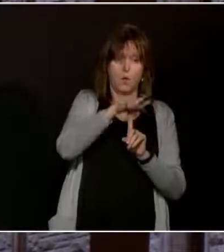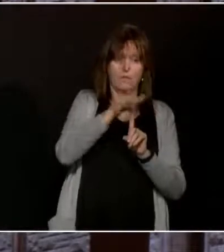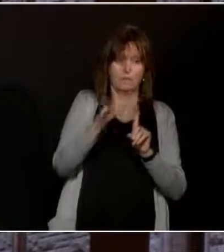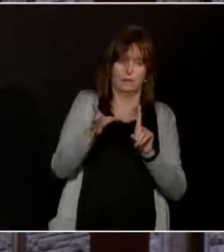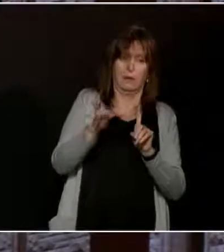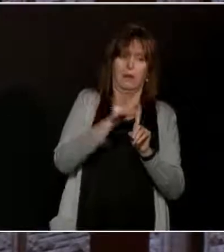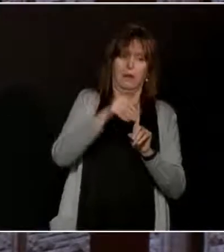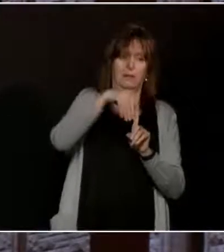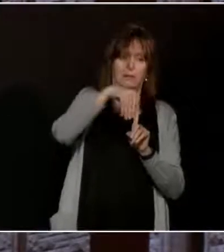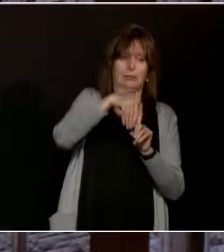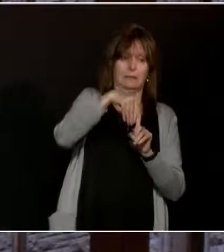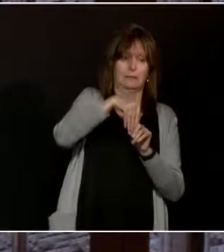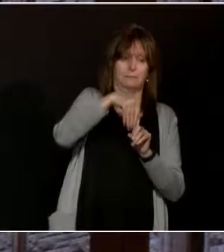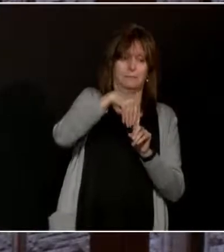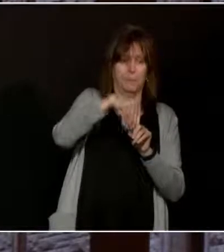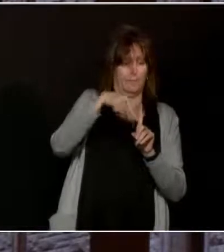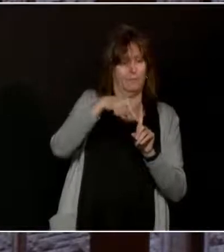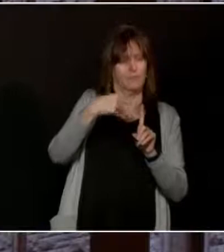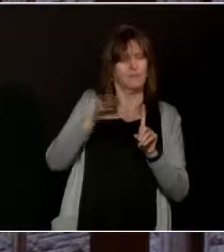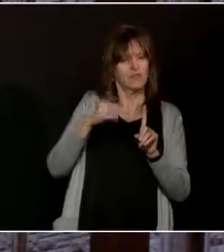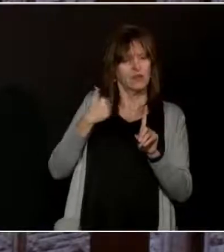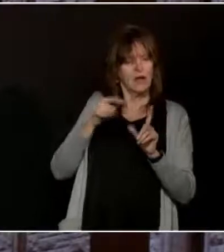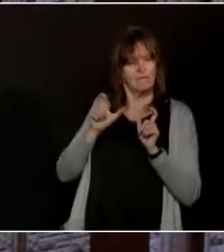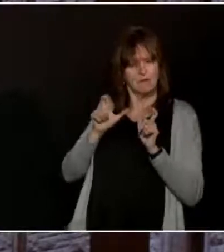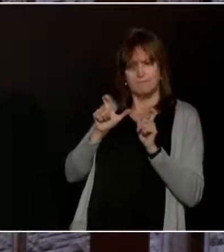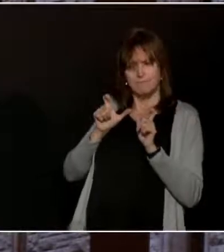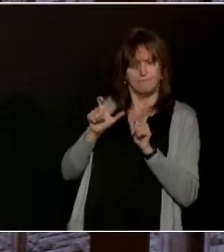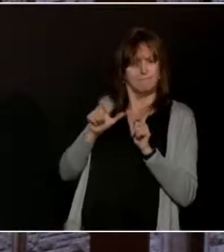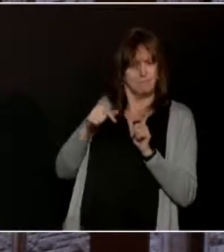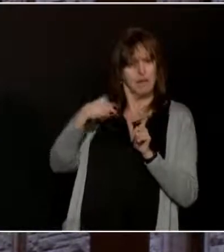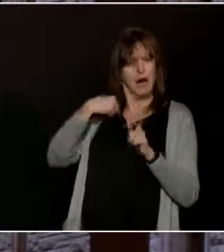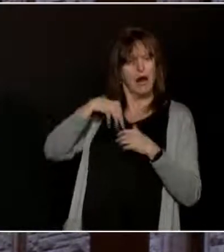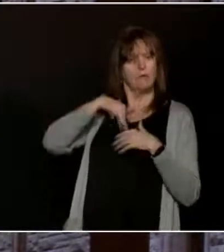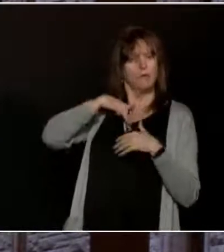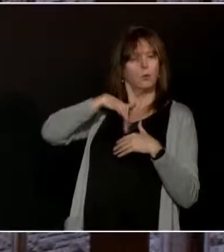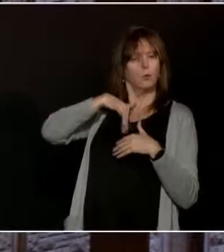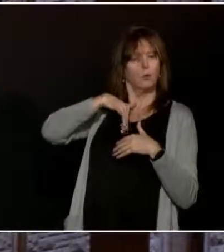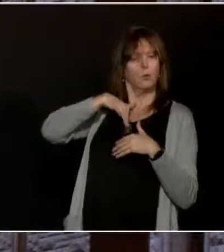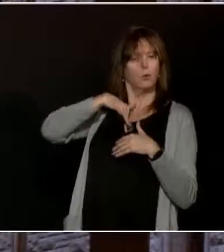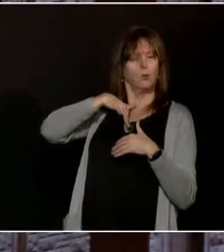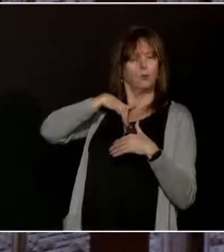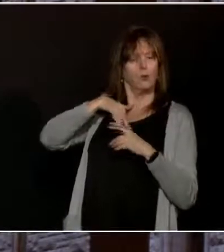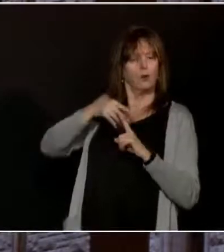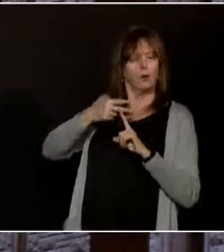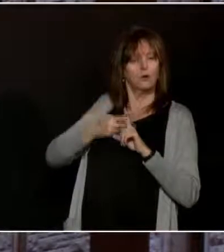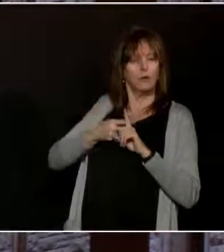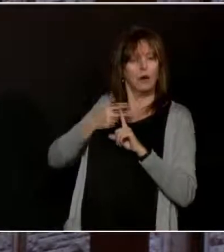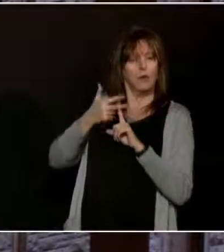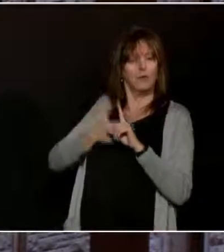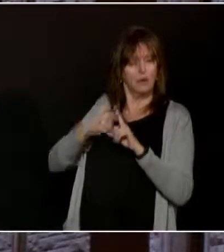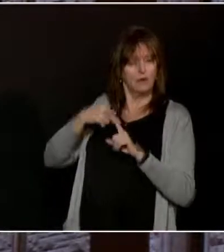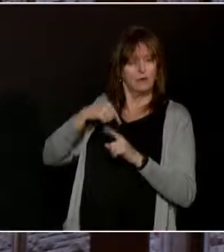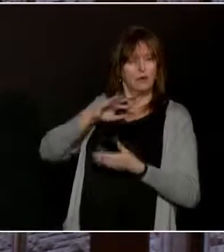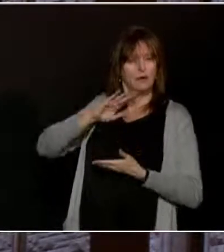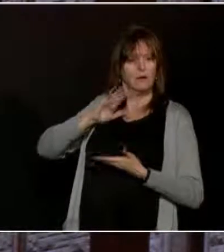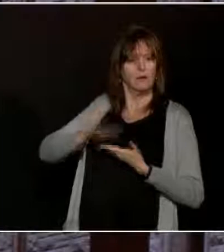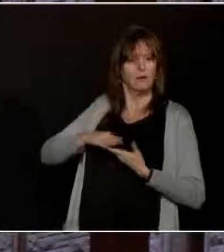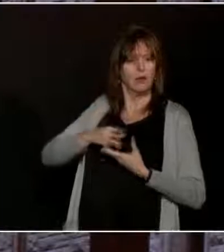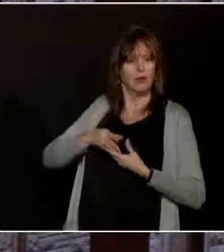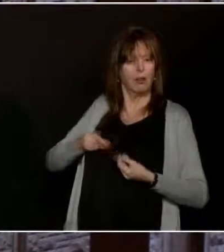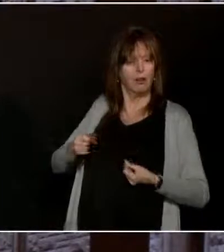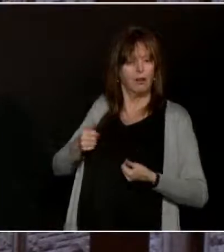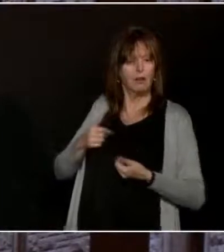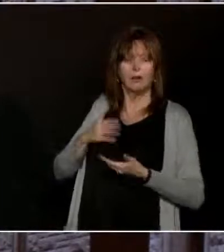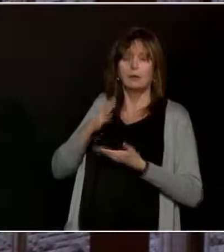time. But after 3 months, that wanes considerably. So that is not a long lasting. Some can last longer than 3 months, but on